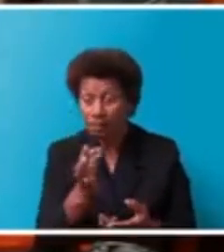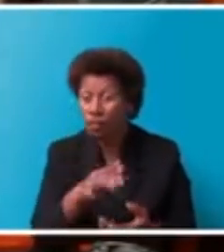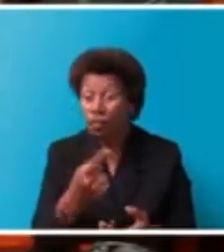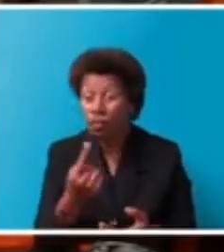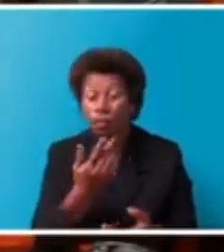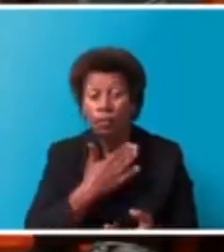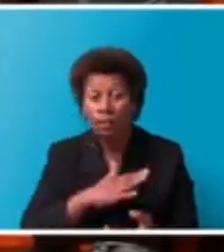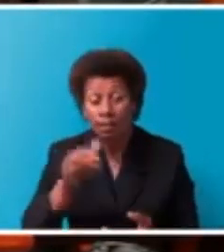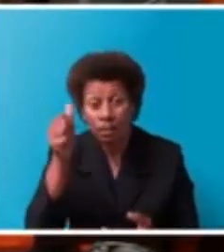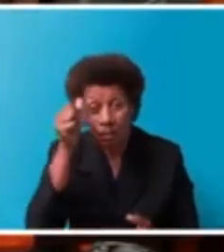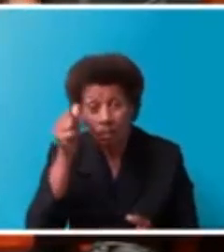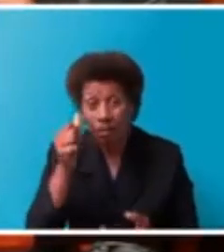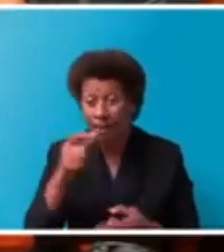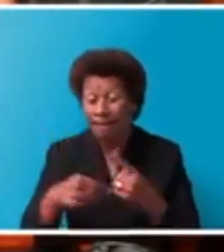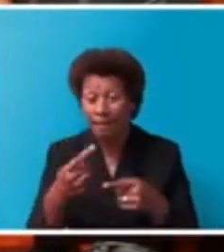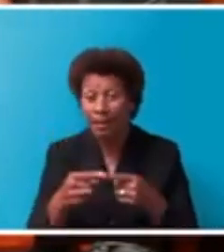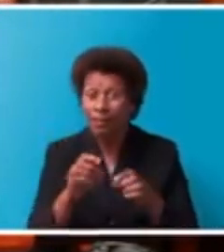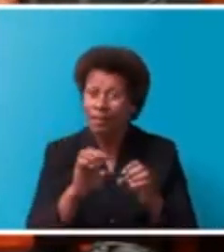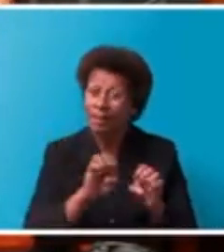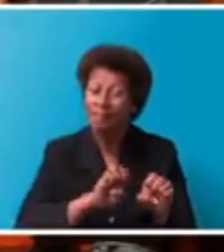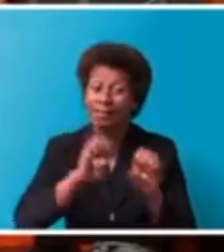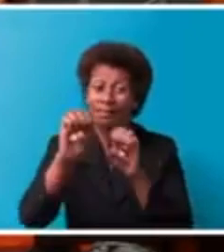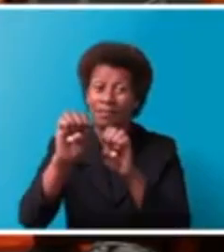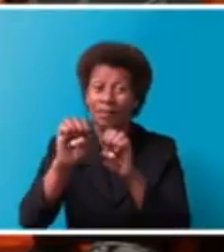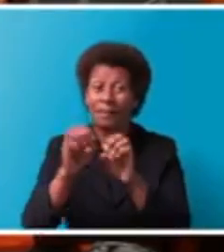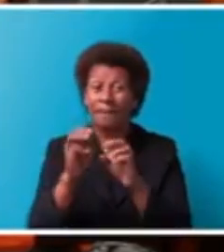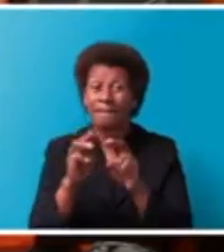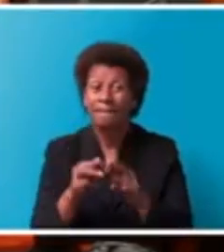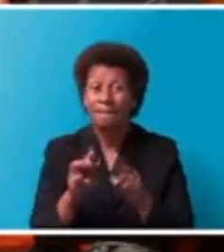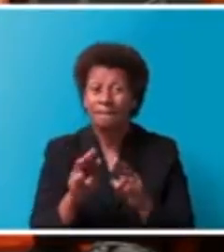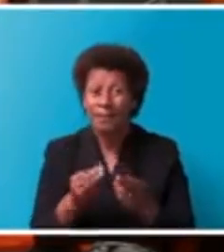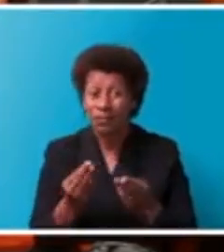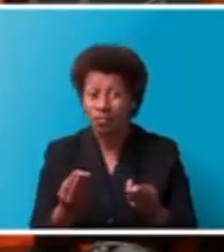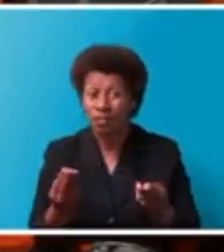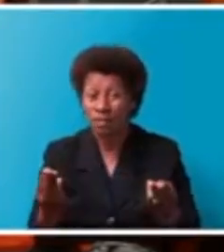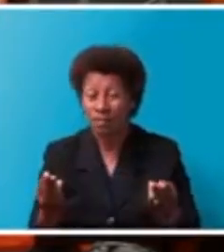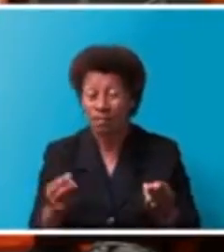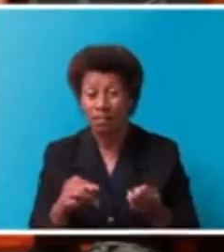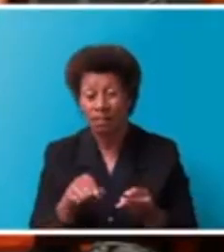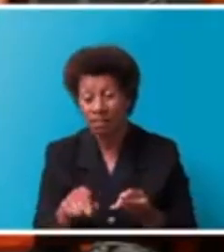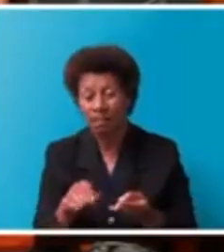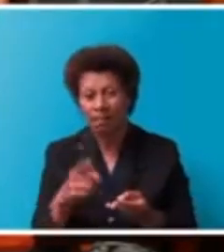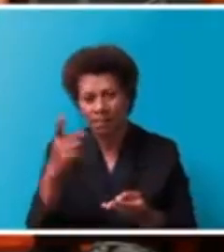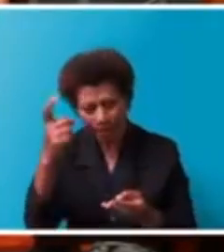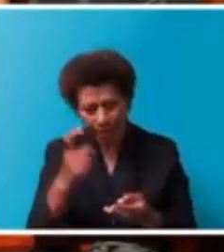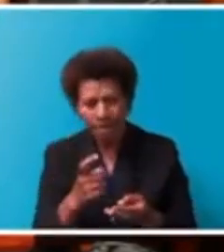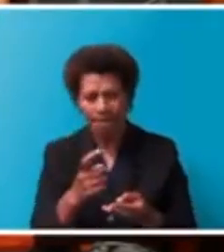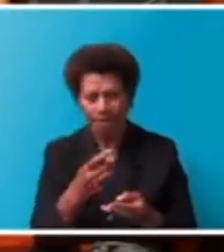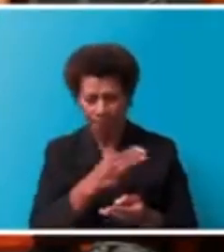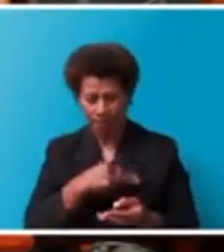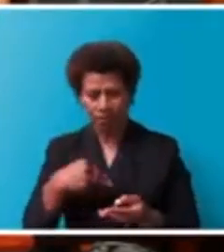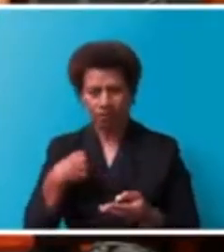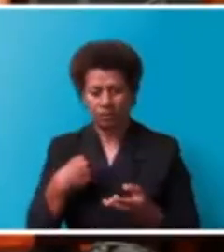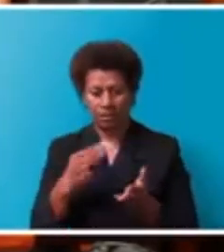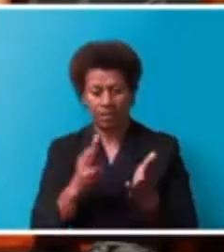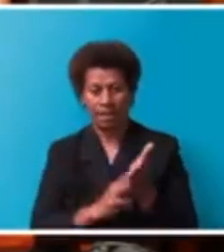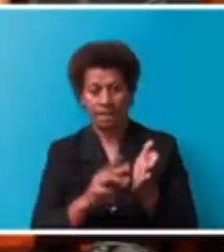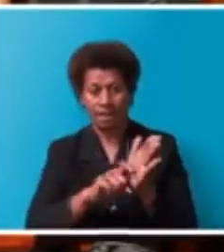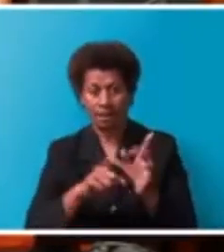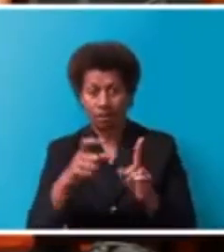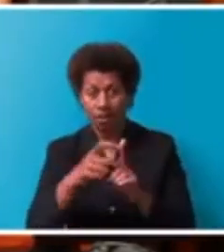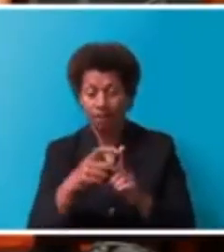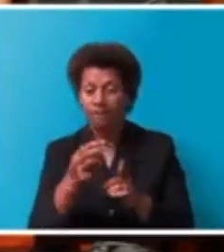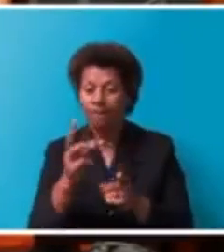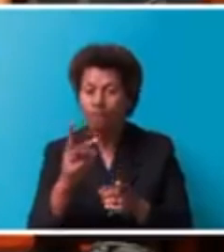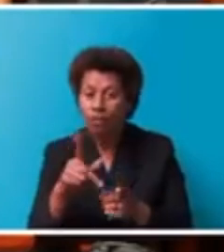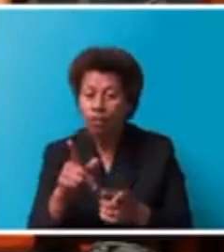anything about the export of minerals to come to the Ministry at MRD for any clarity